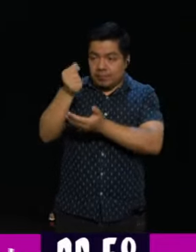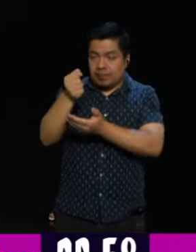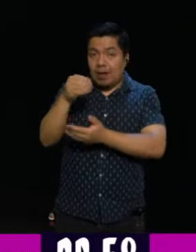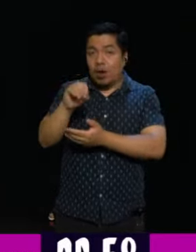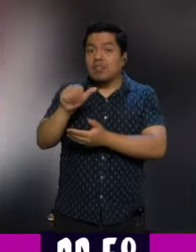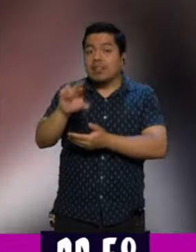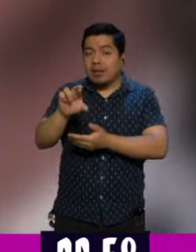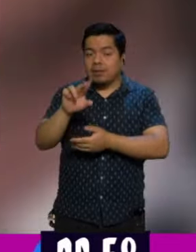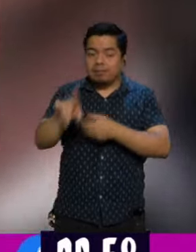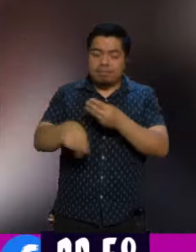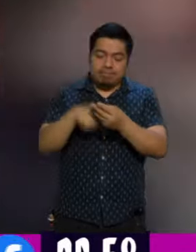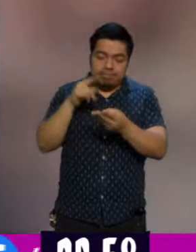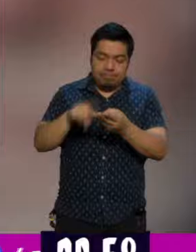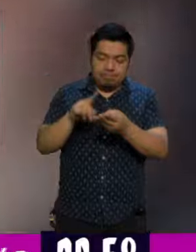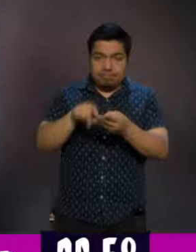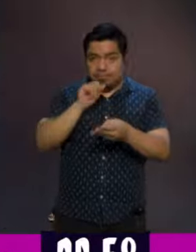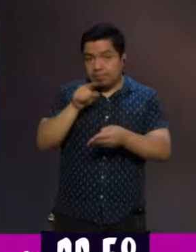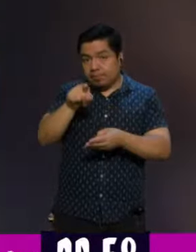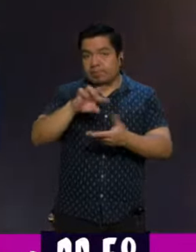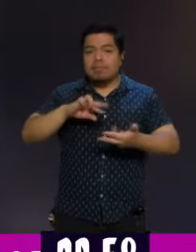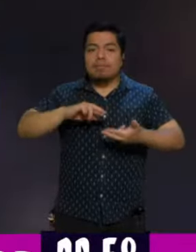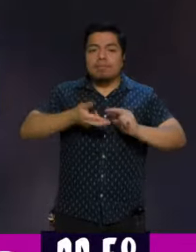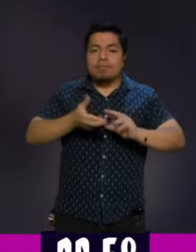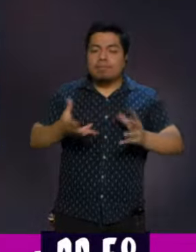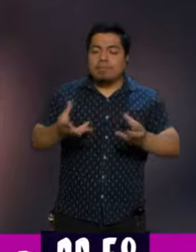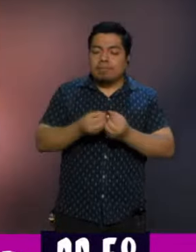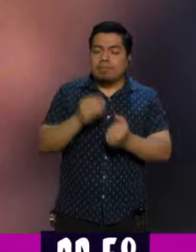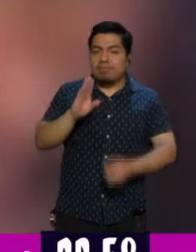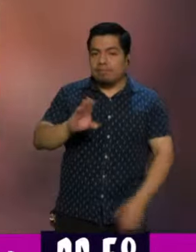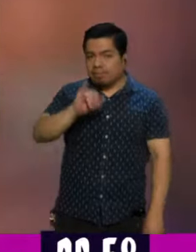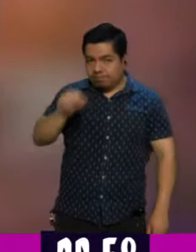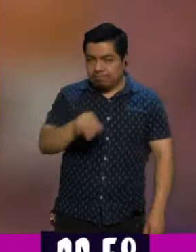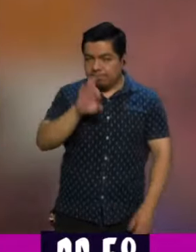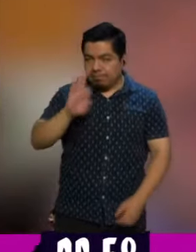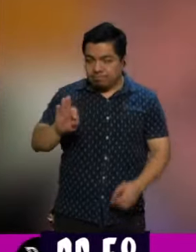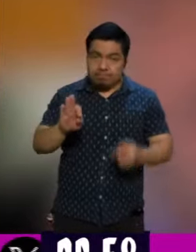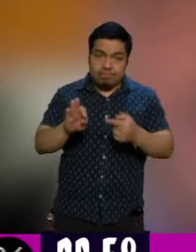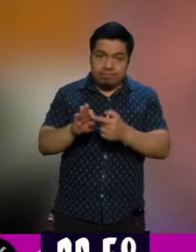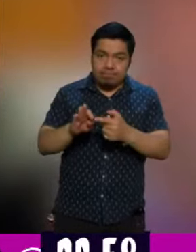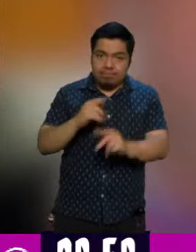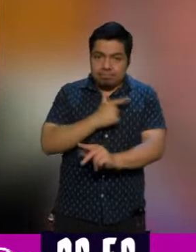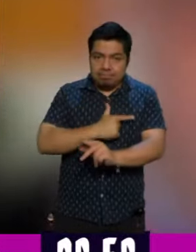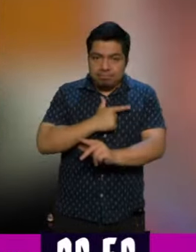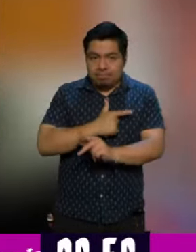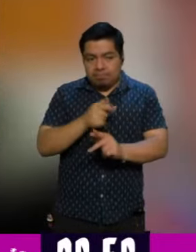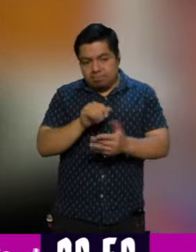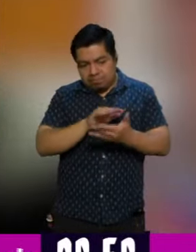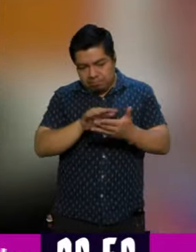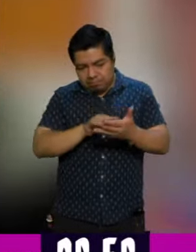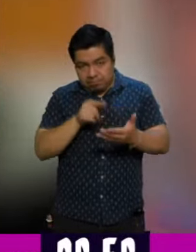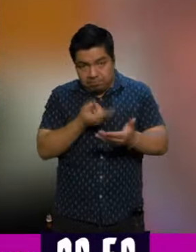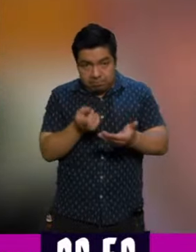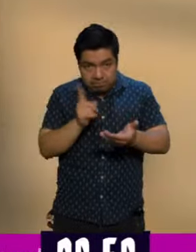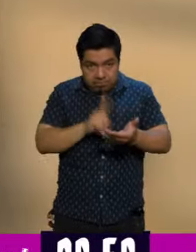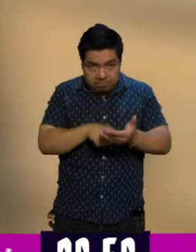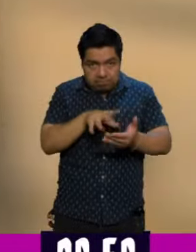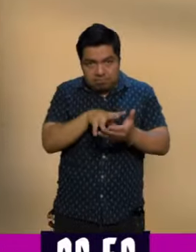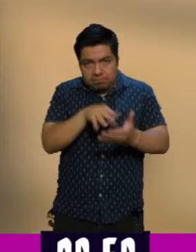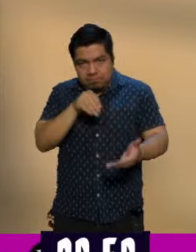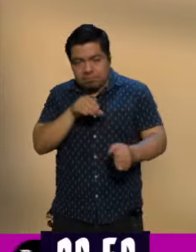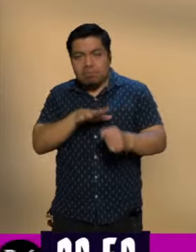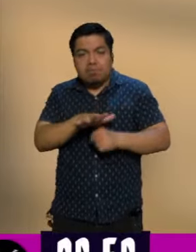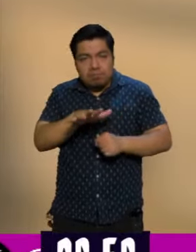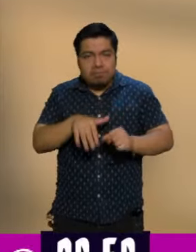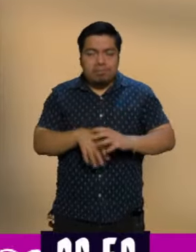other things that maybe you were related with Benjamin Franklin? You once read the script or the book that it's based on. Well,